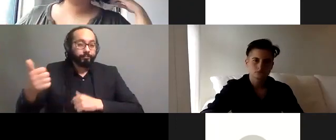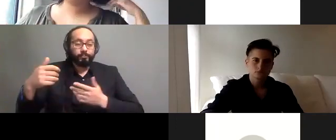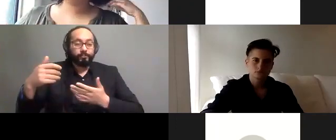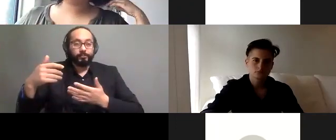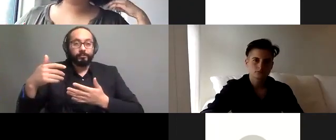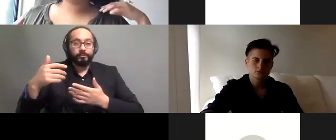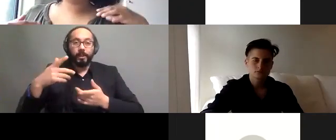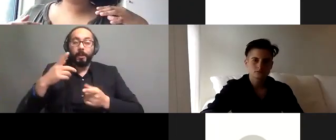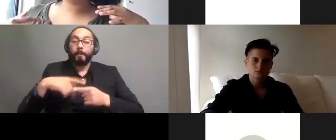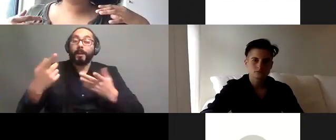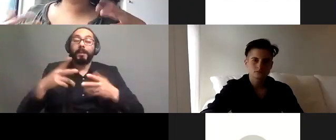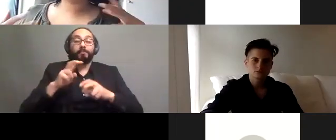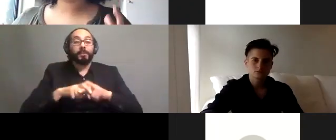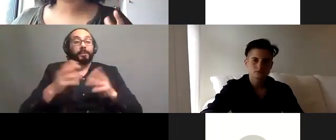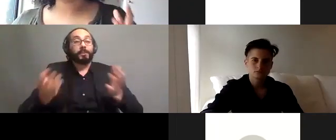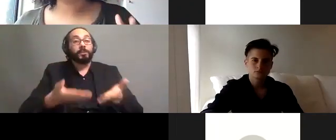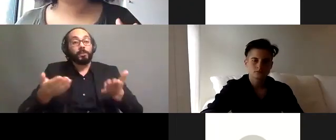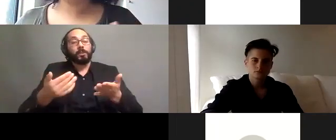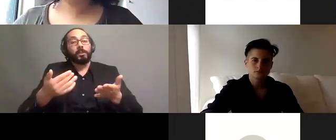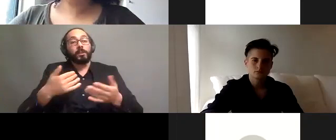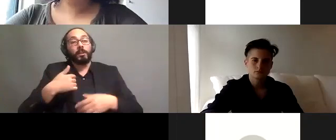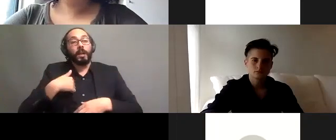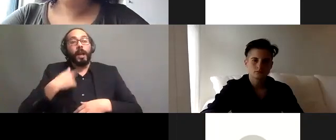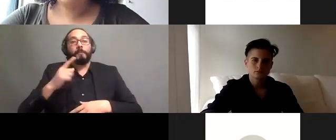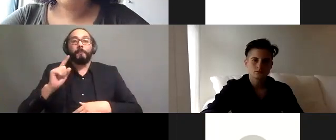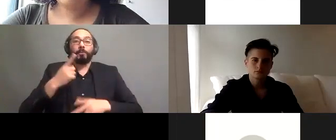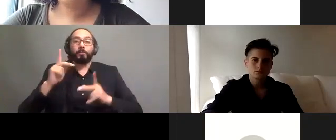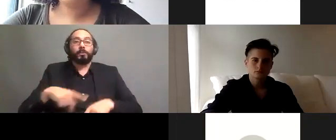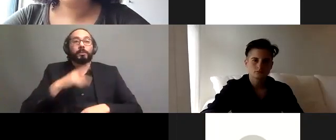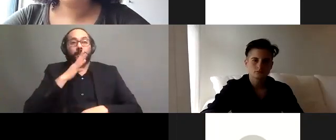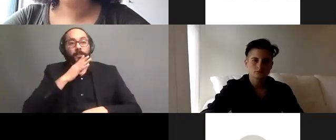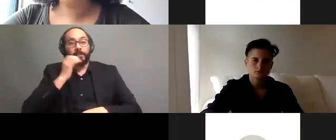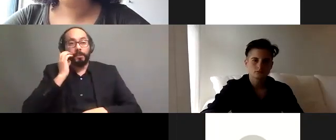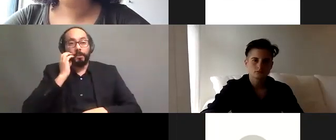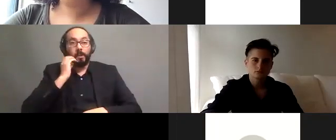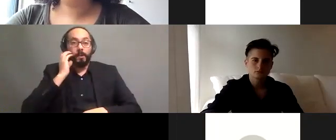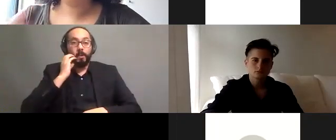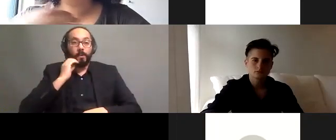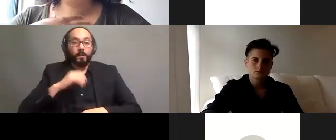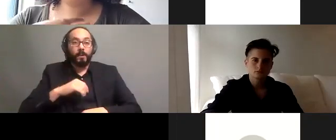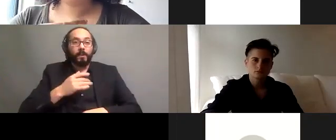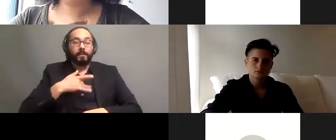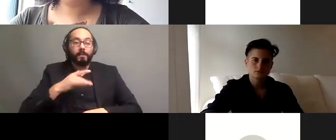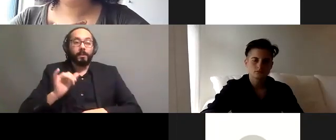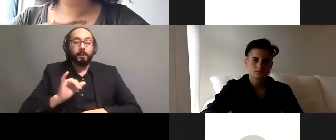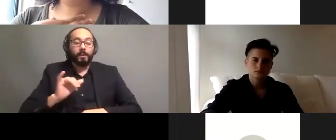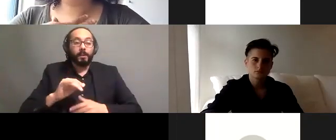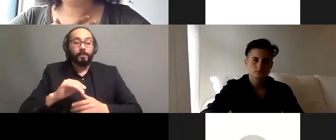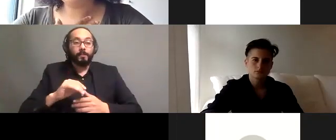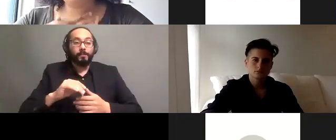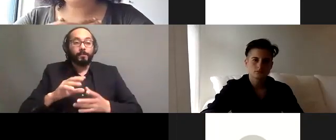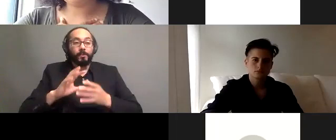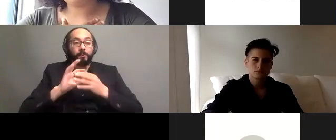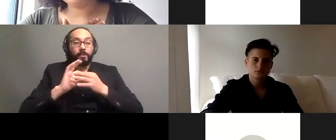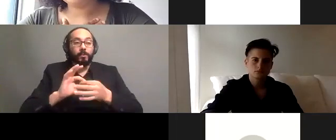here having, you know, been the first one to speak, I feel like, you know, in relation to like